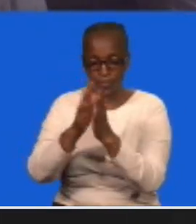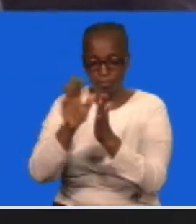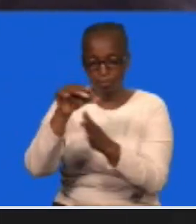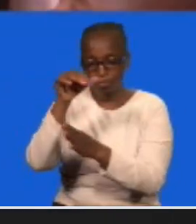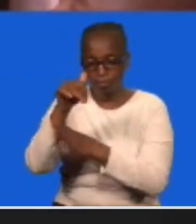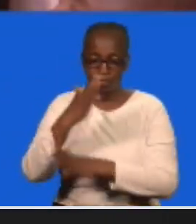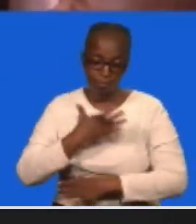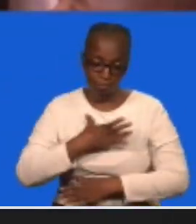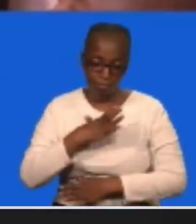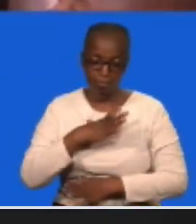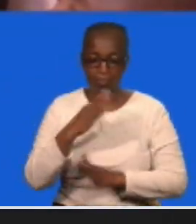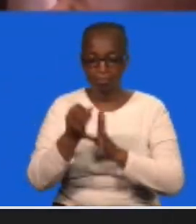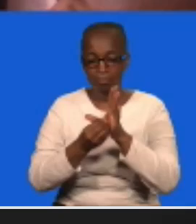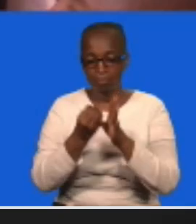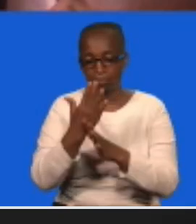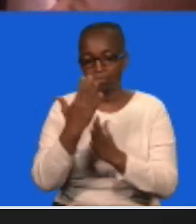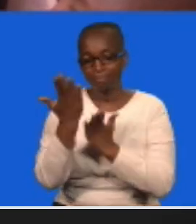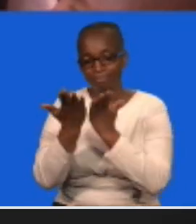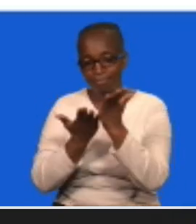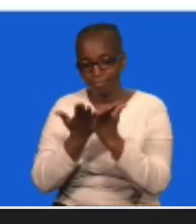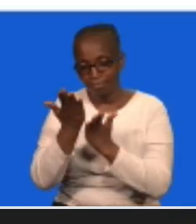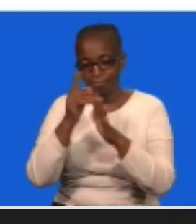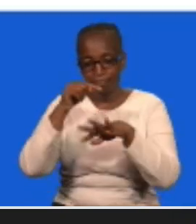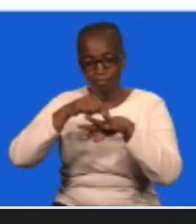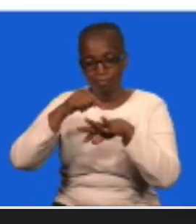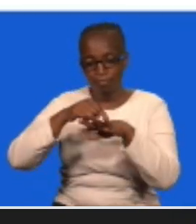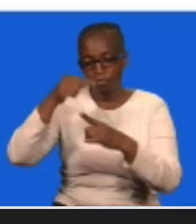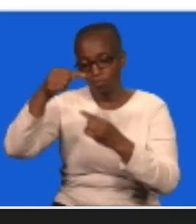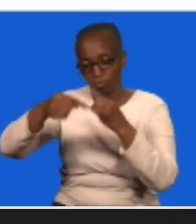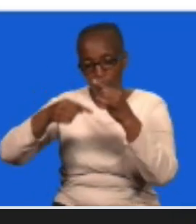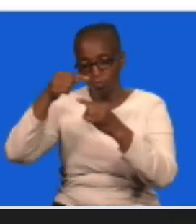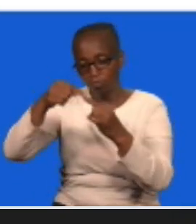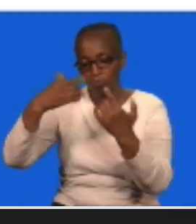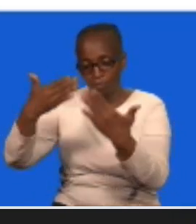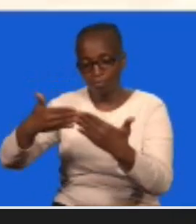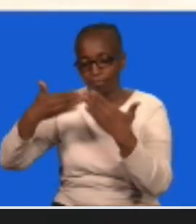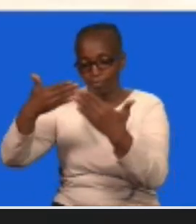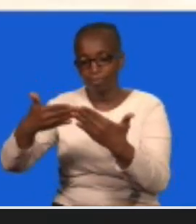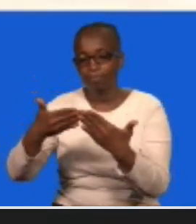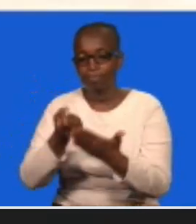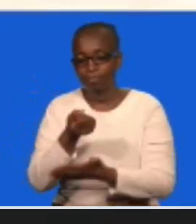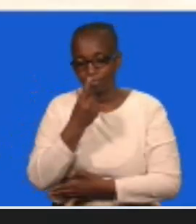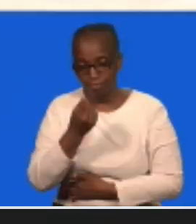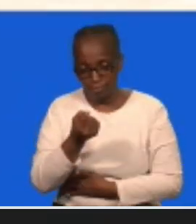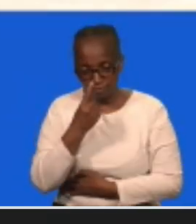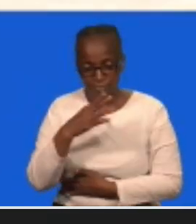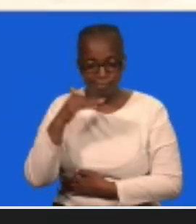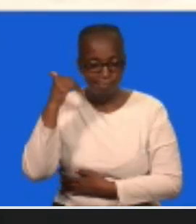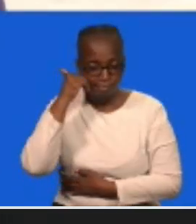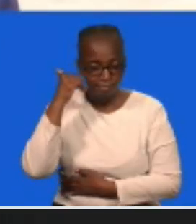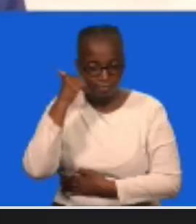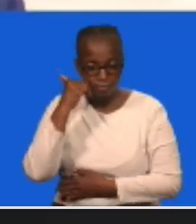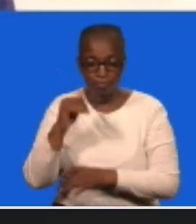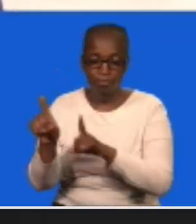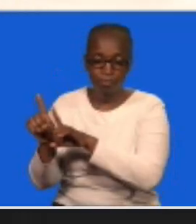pamoja na wahudumu wengine wa afya ili kuboresha huduma zao wanapotoa matibabu kwa wakazi. We are also